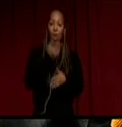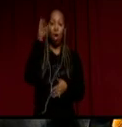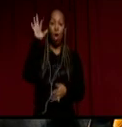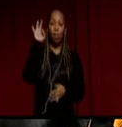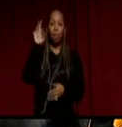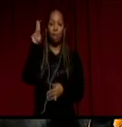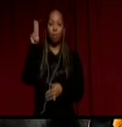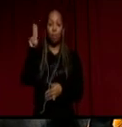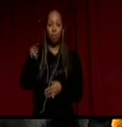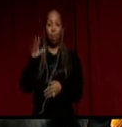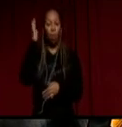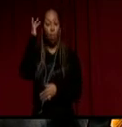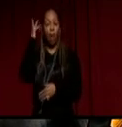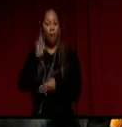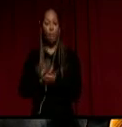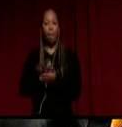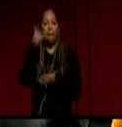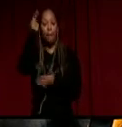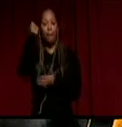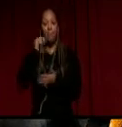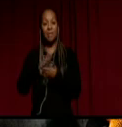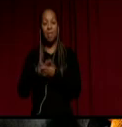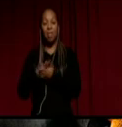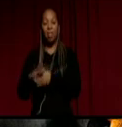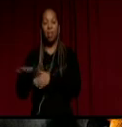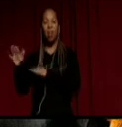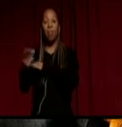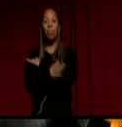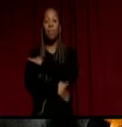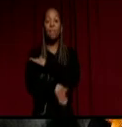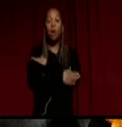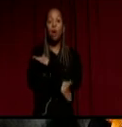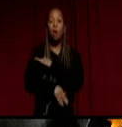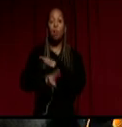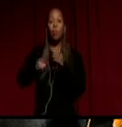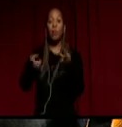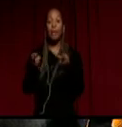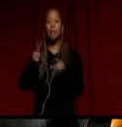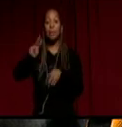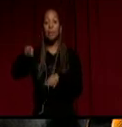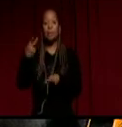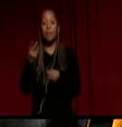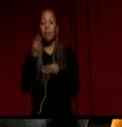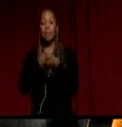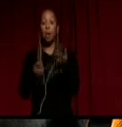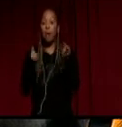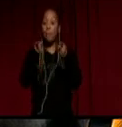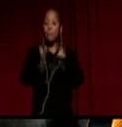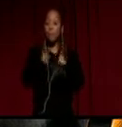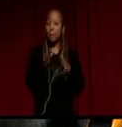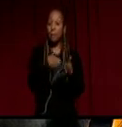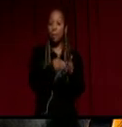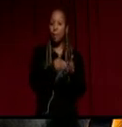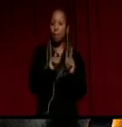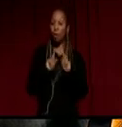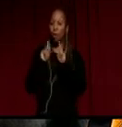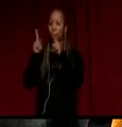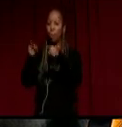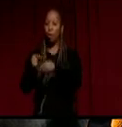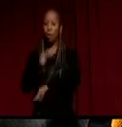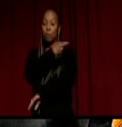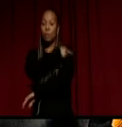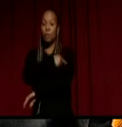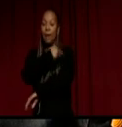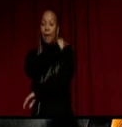that? Because in the fall, if we do have a second wave, you do not want to be going into a